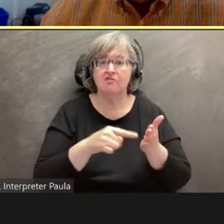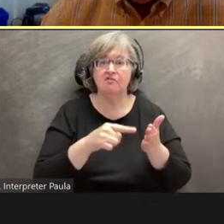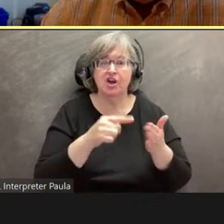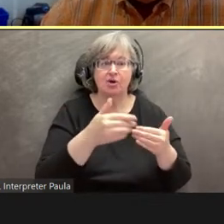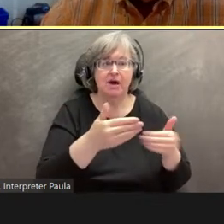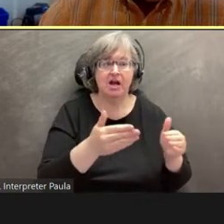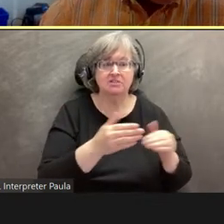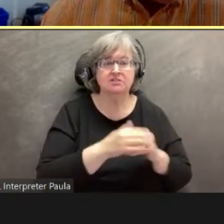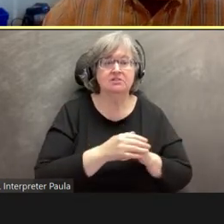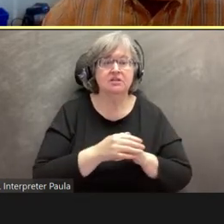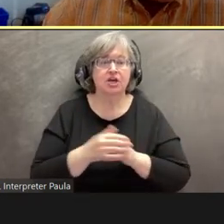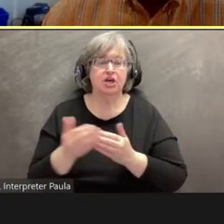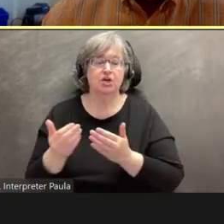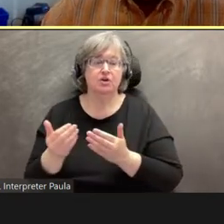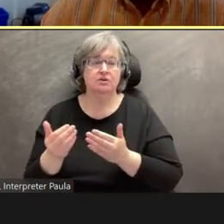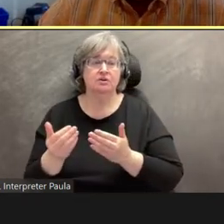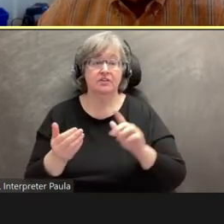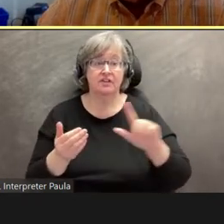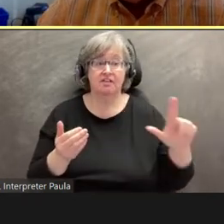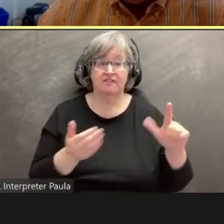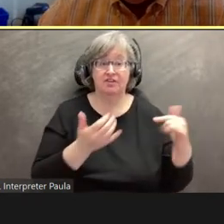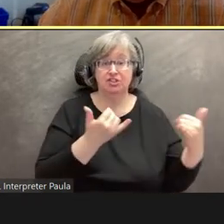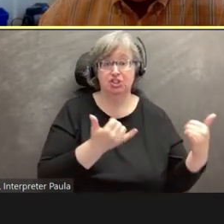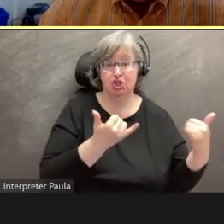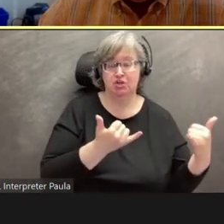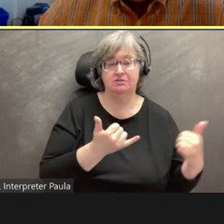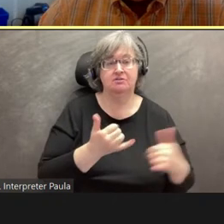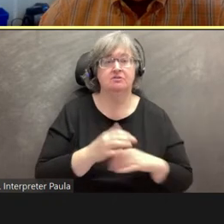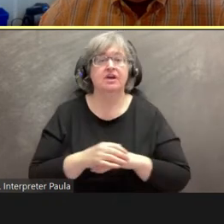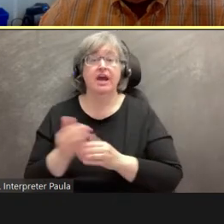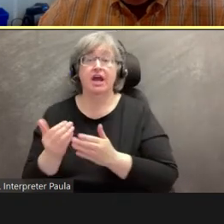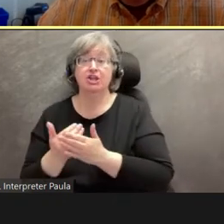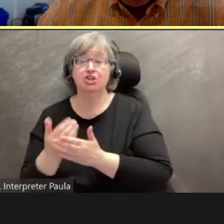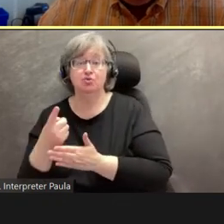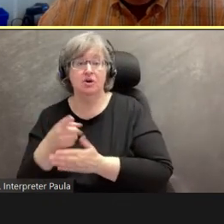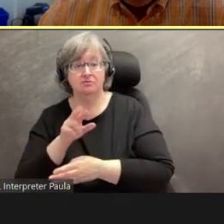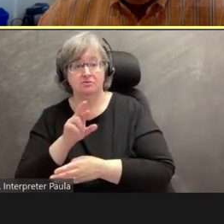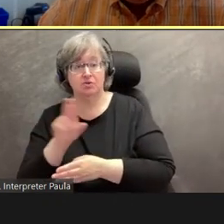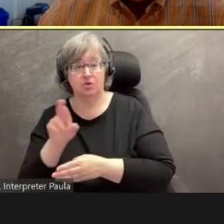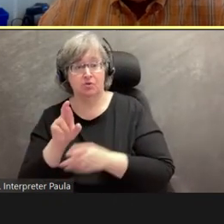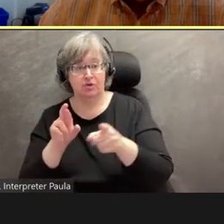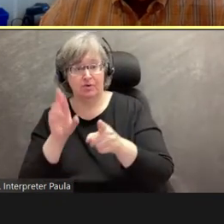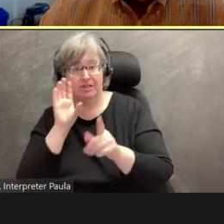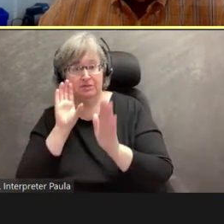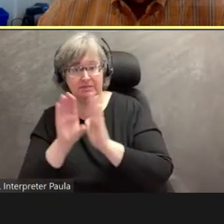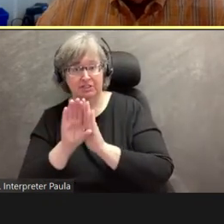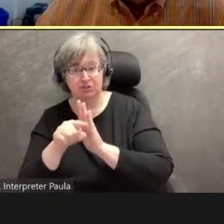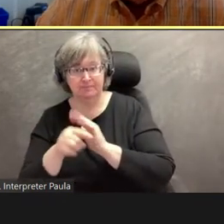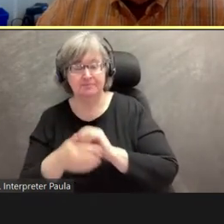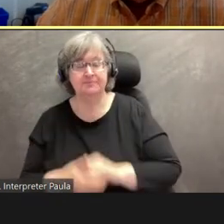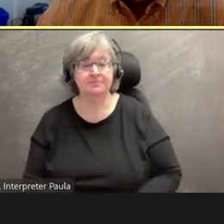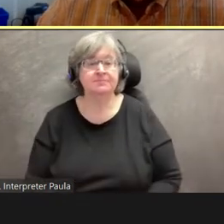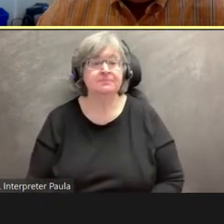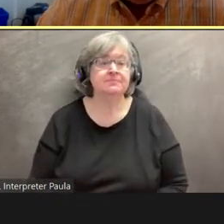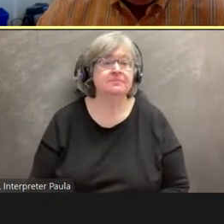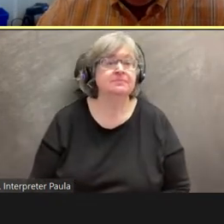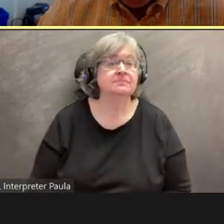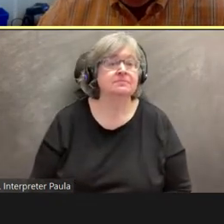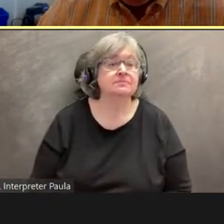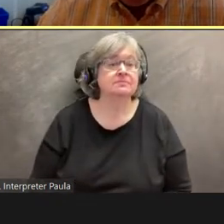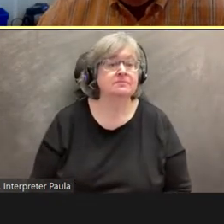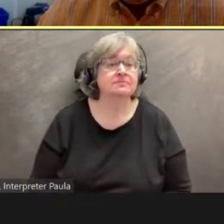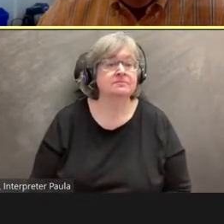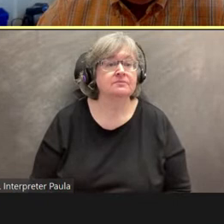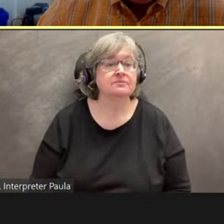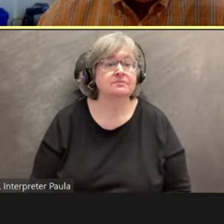one. The existing one is on the left, and then the location of the new one is on the right. So